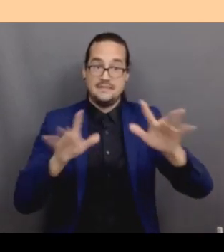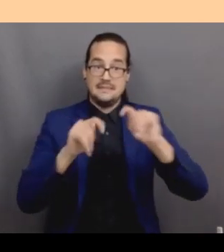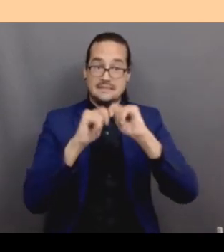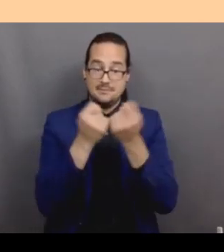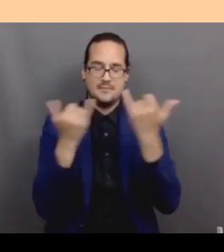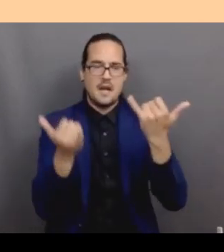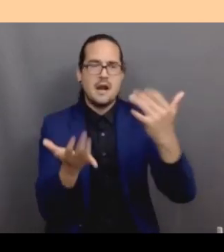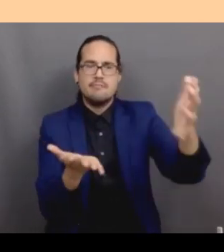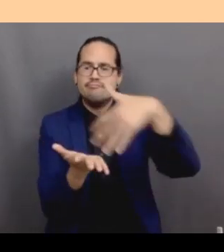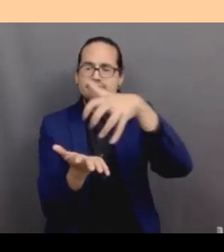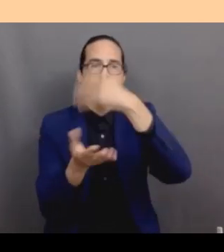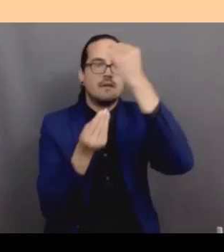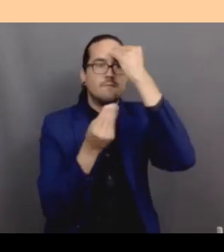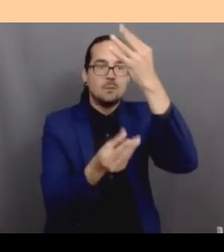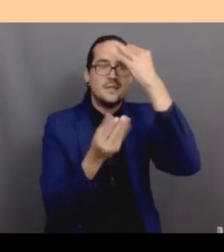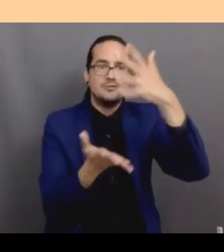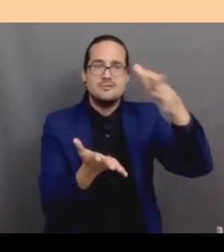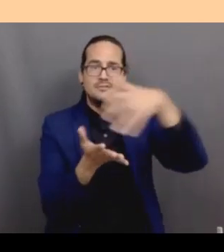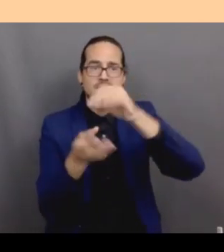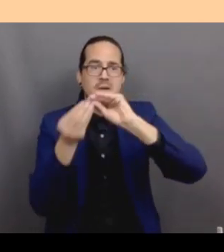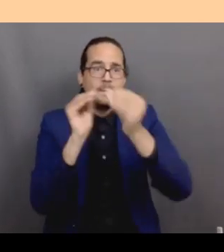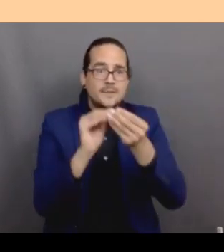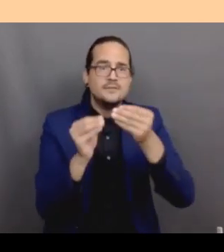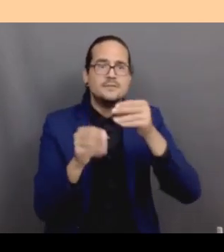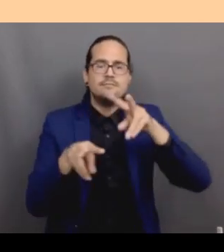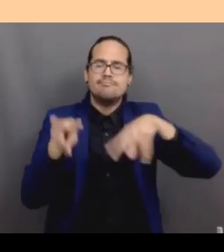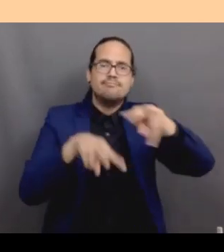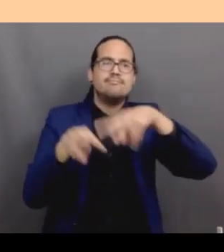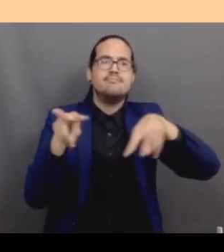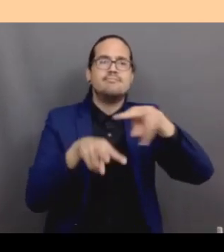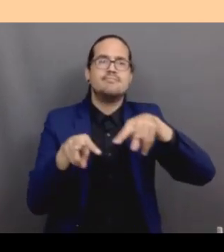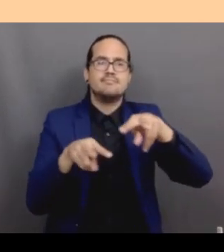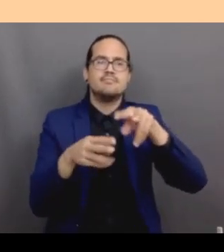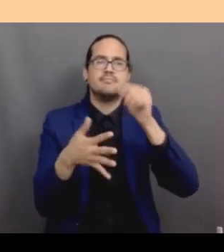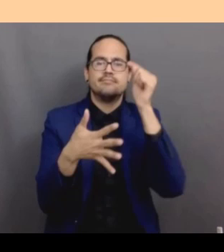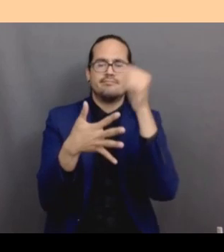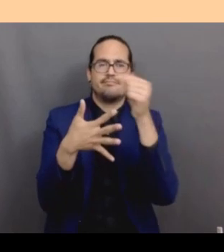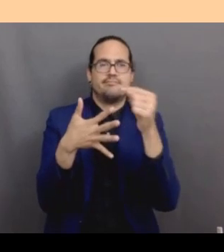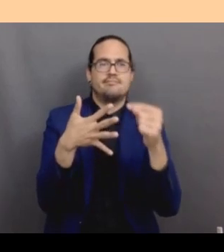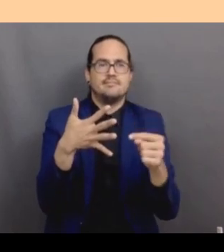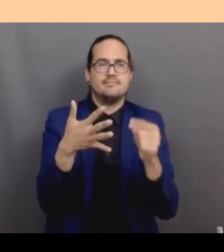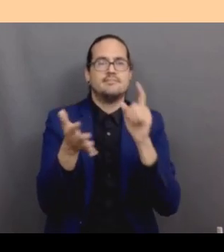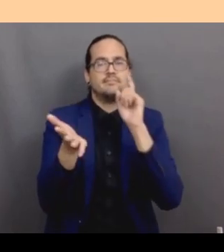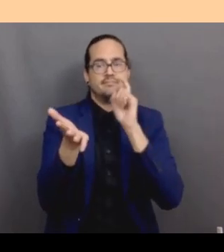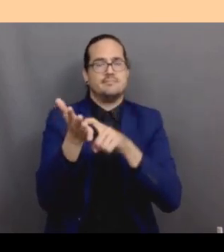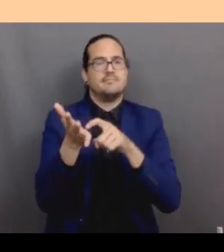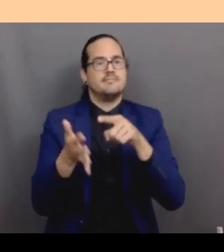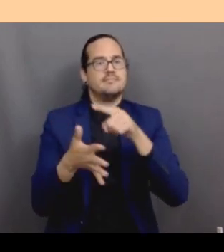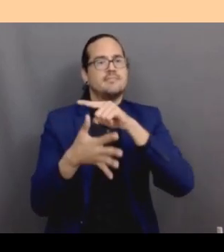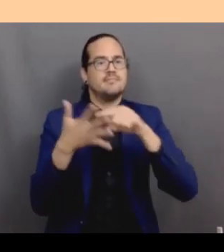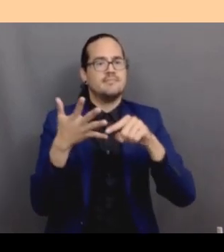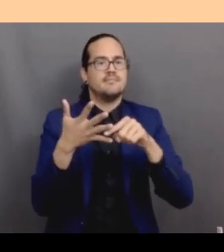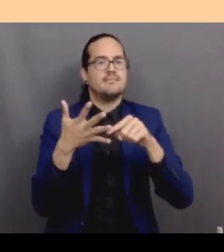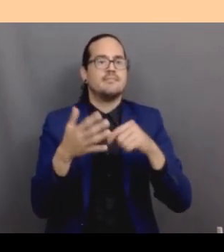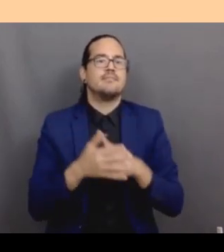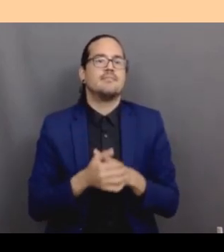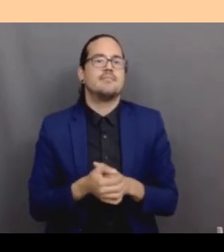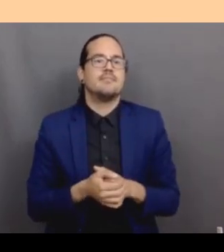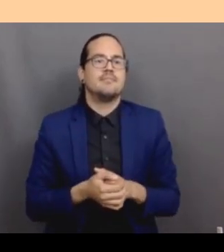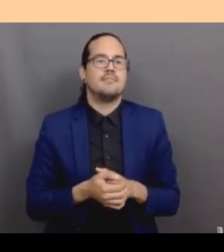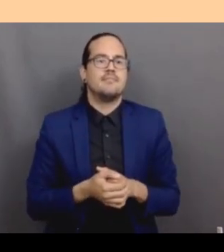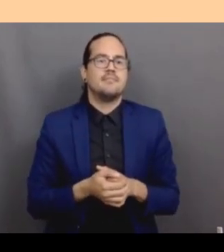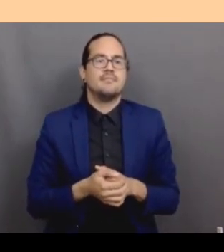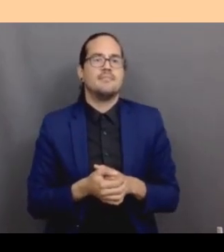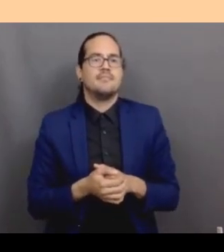our approach to identifying, diagnosing, treating, and connecting all residents in Marin to the services that they